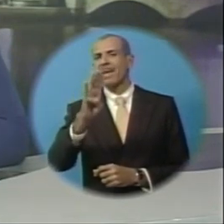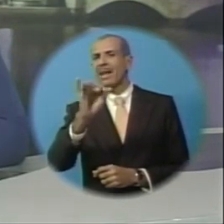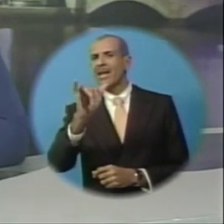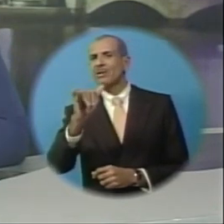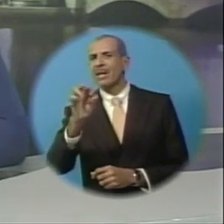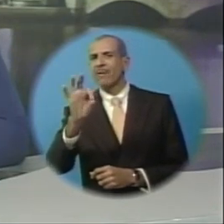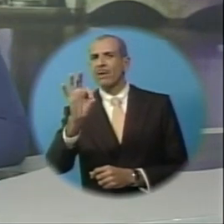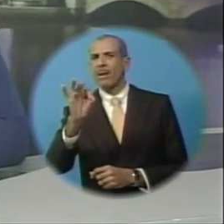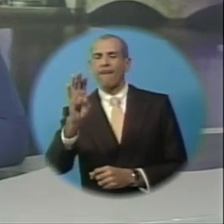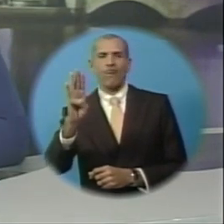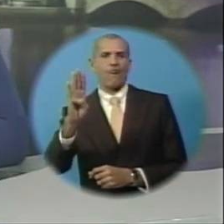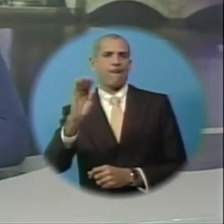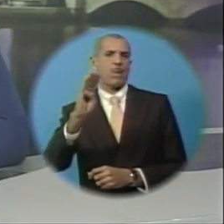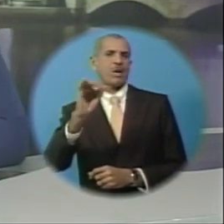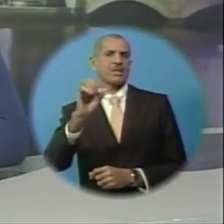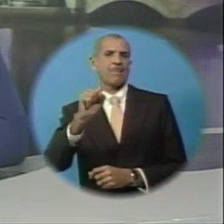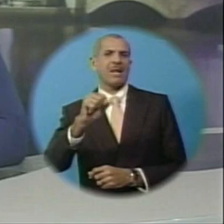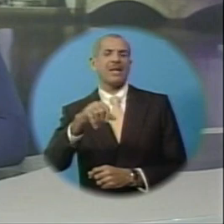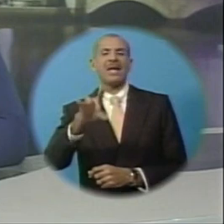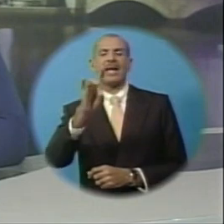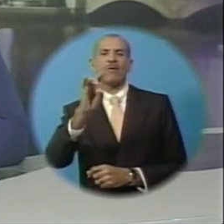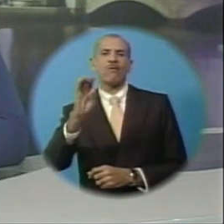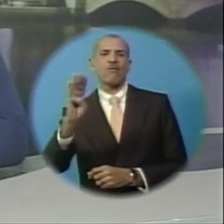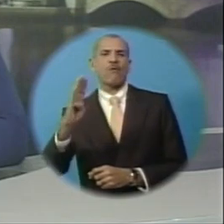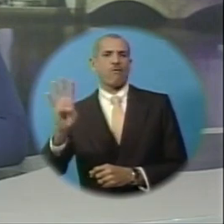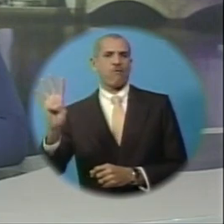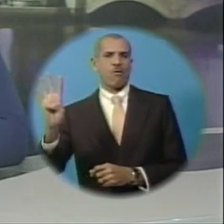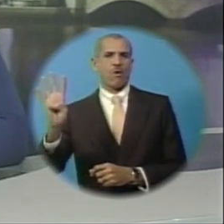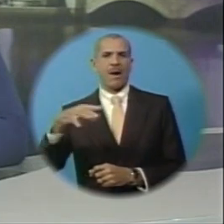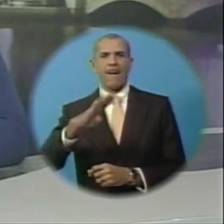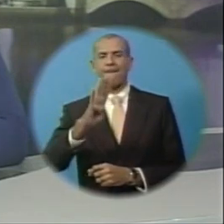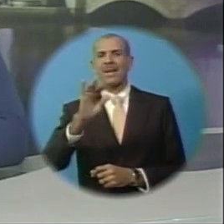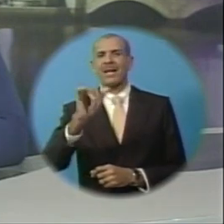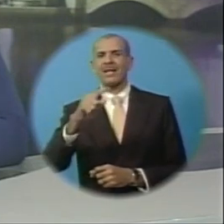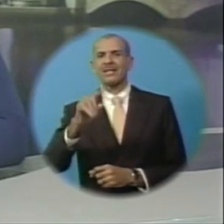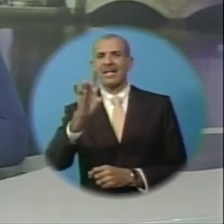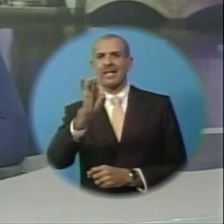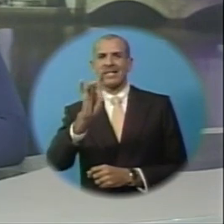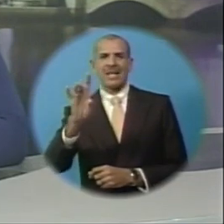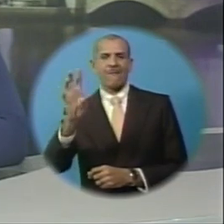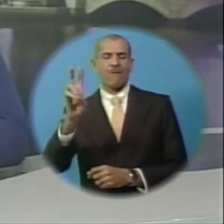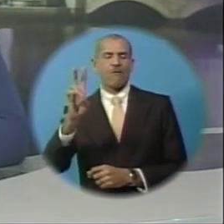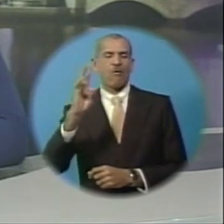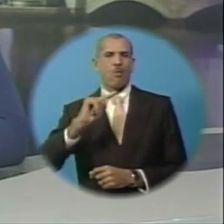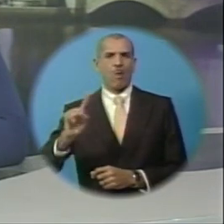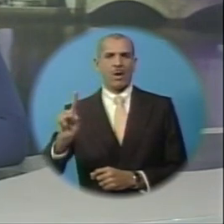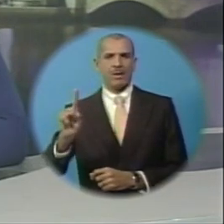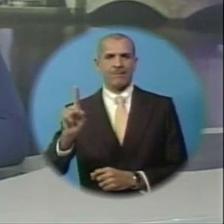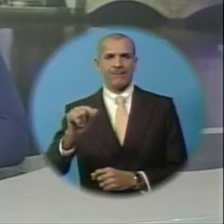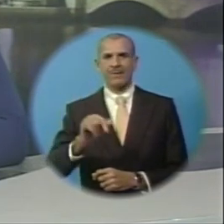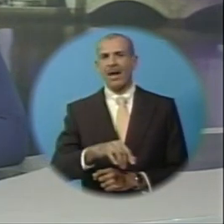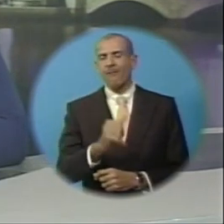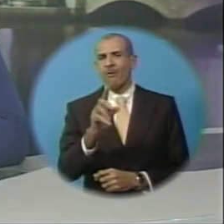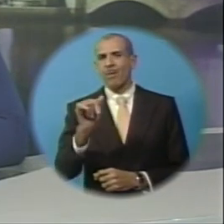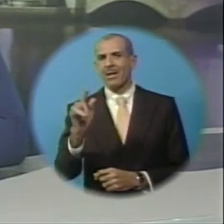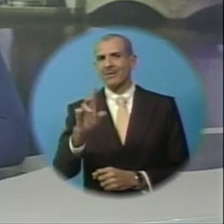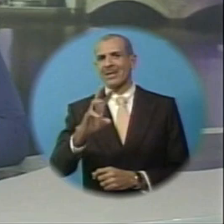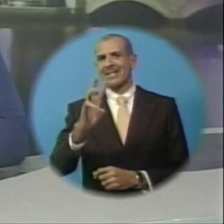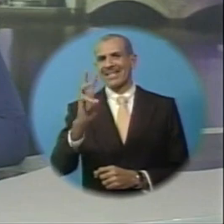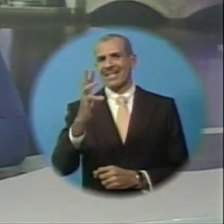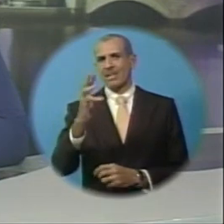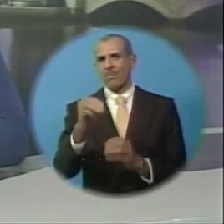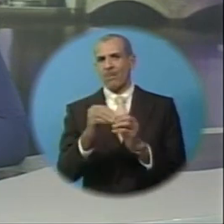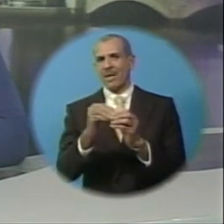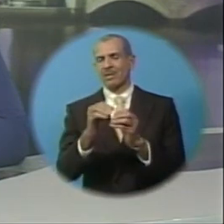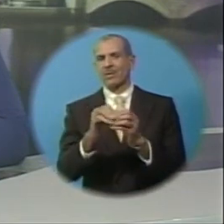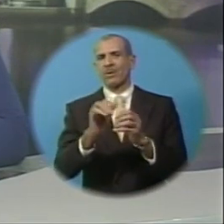over Boscobel. Boscobel made 84 for 4 and Bailey's then 87 for 1. 4 more round of 16 matches are still to